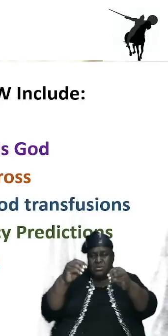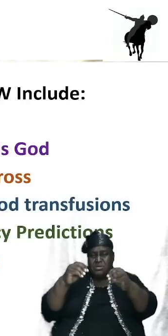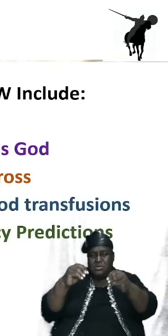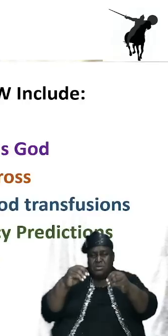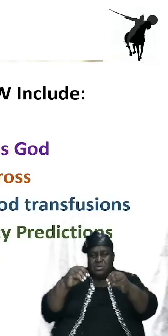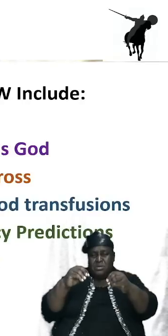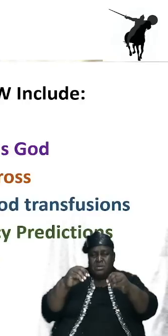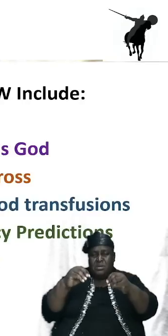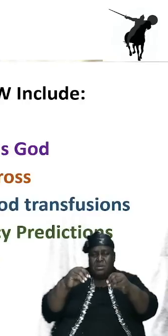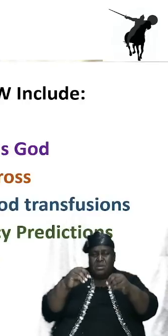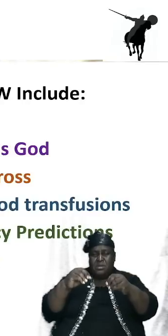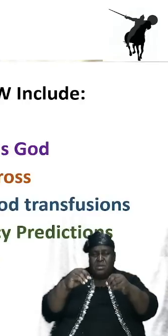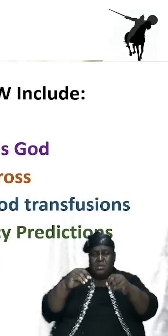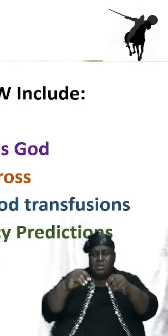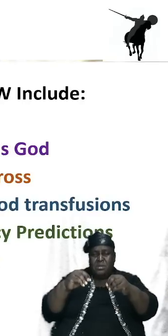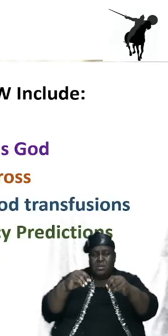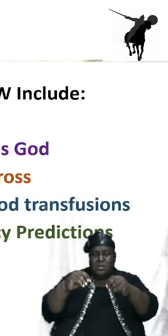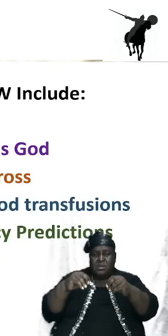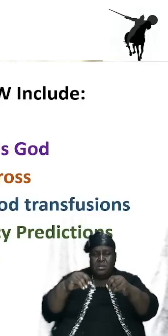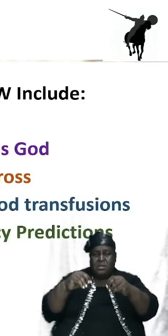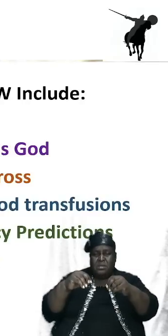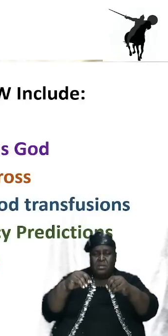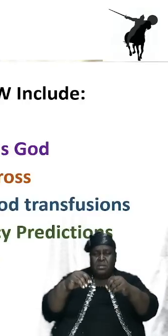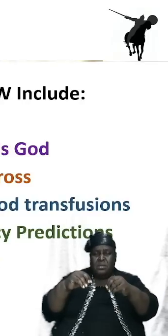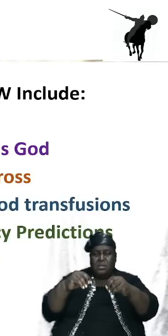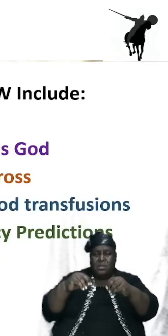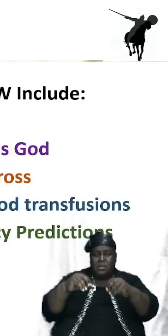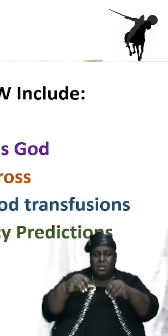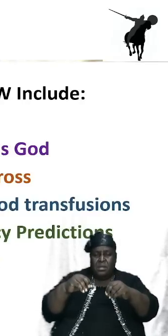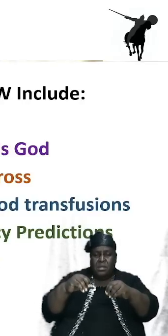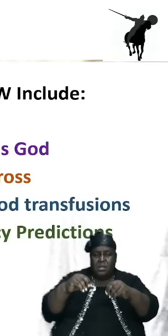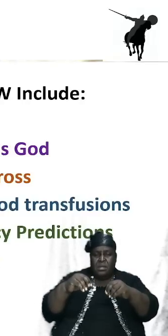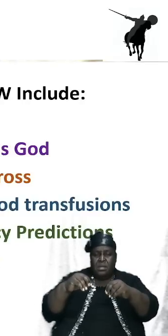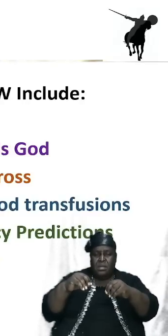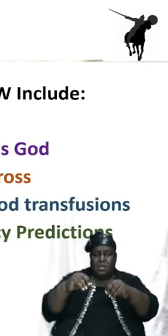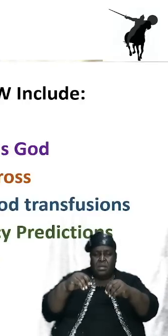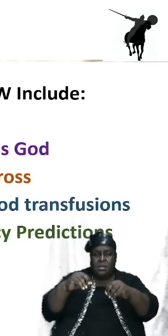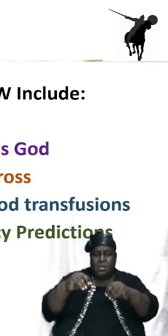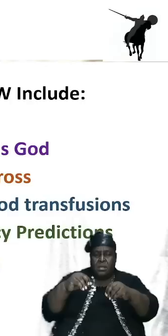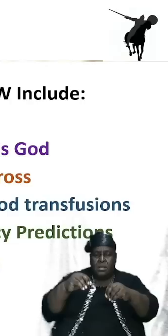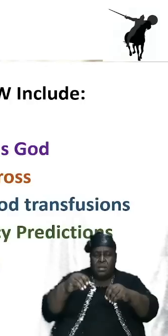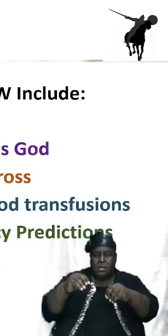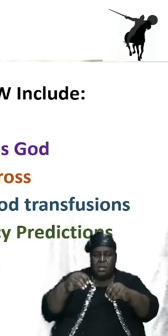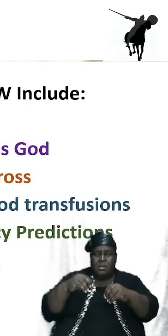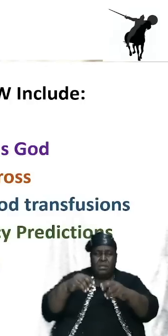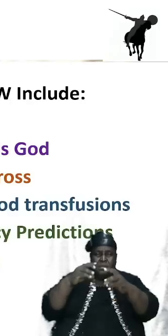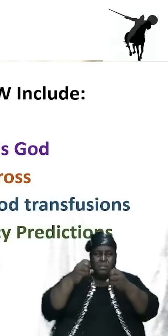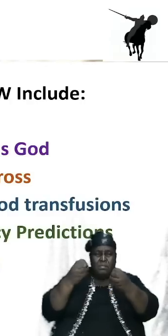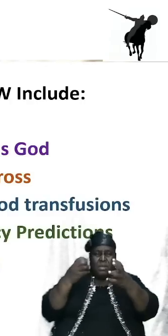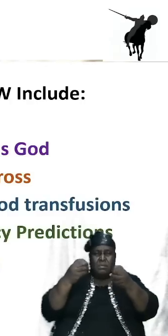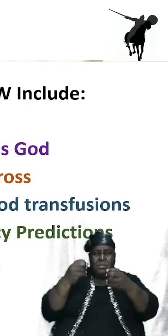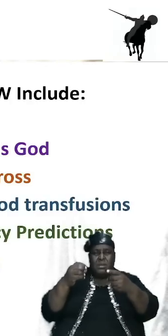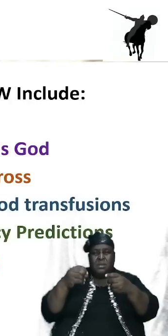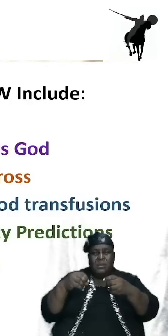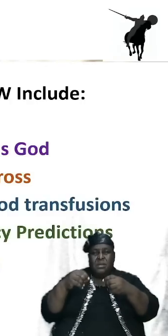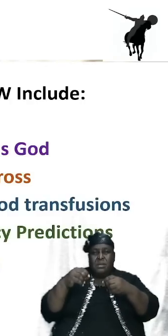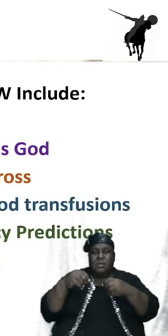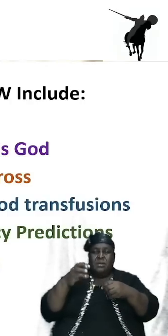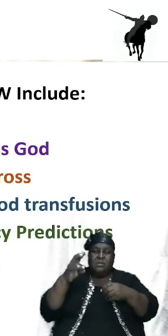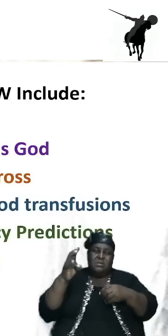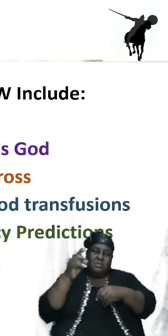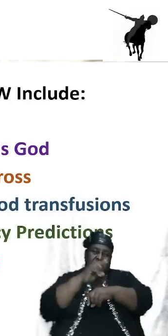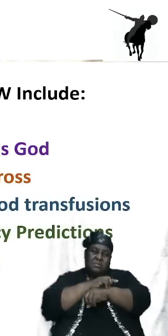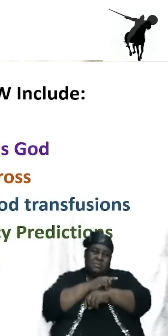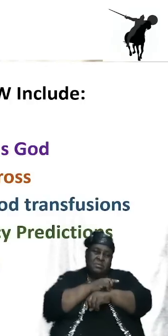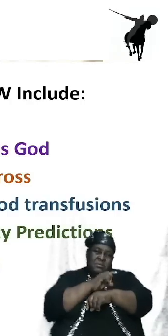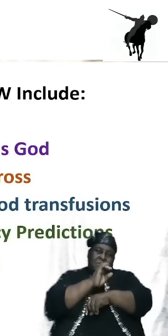Seventh-day Adventists, the Adventist movement, because there was the Adventists before the Seventh-day Adventists. Amen. And what had happened is that, so you realize